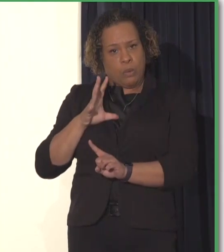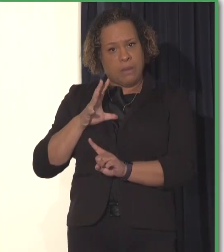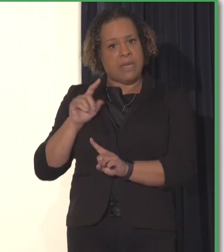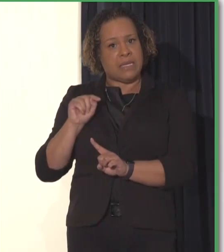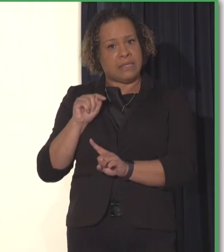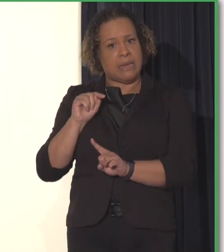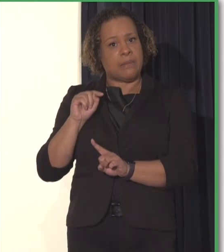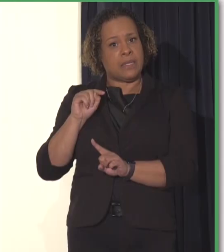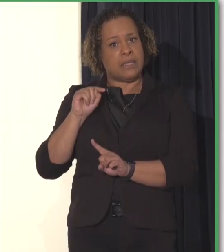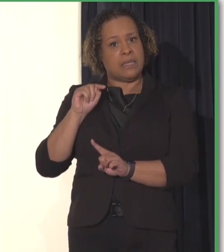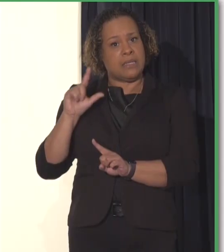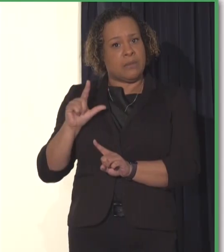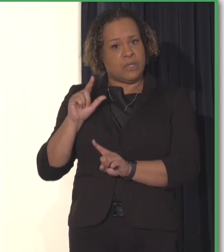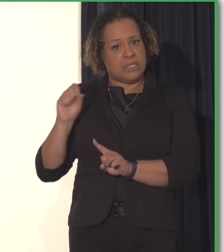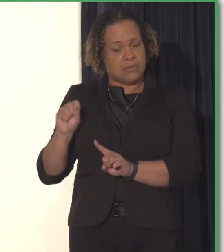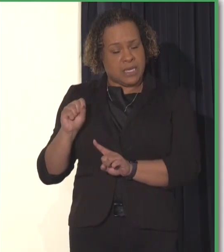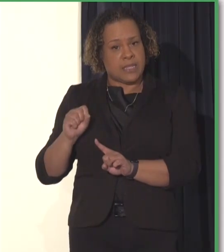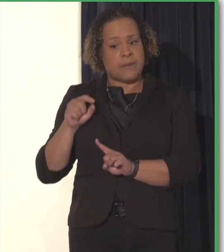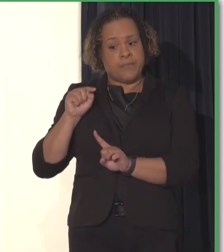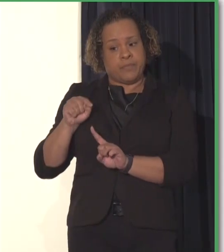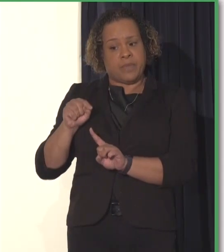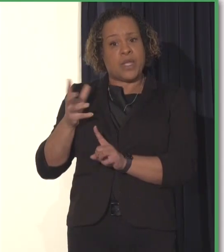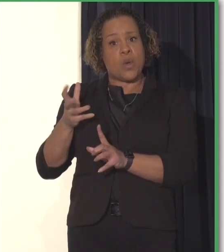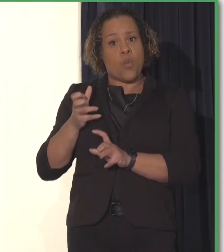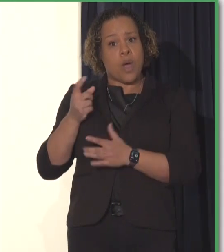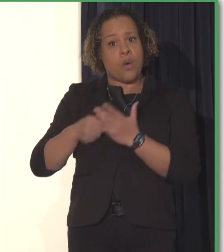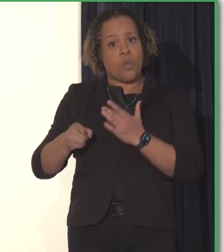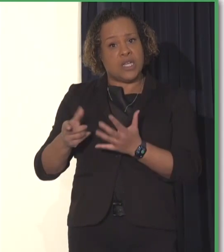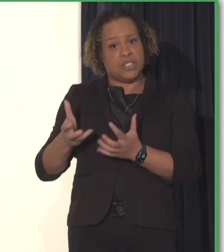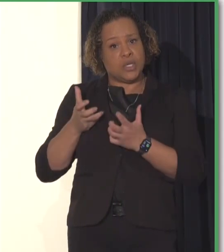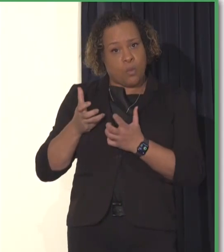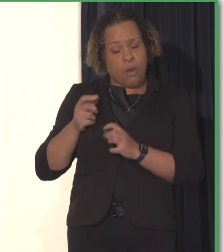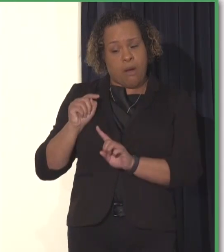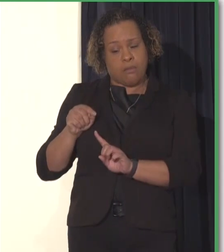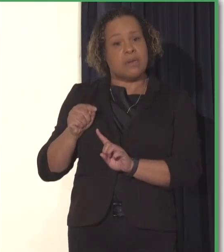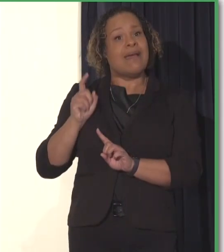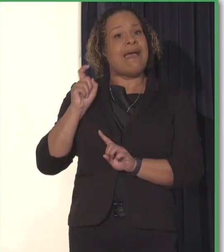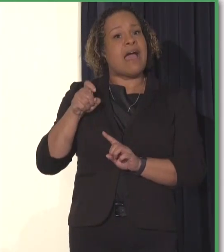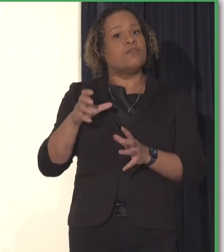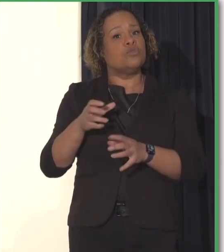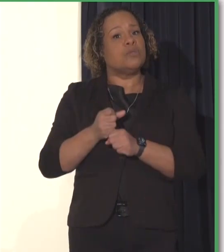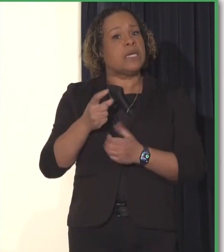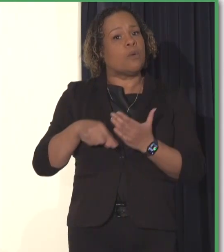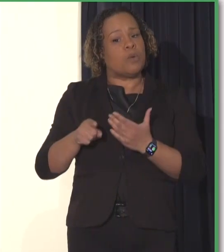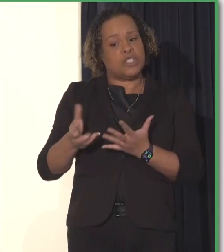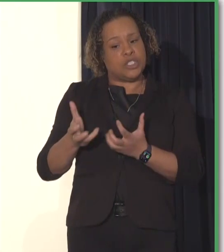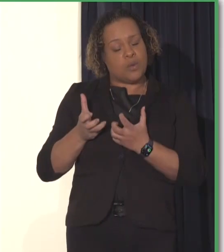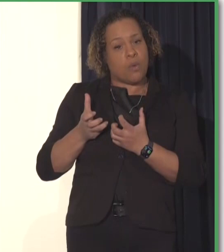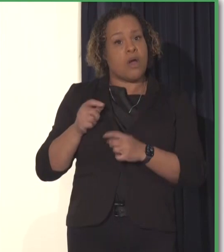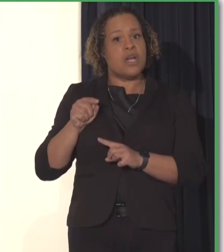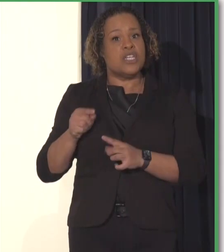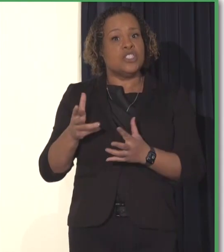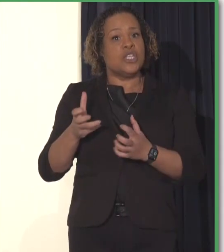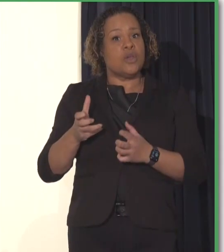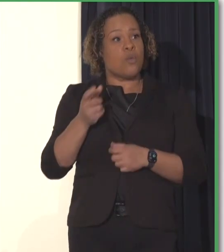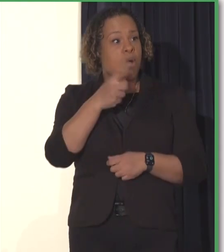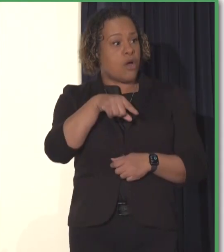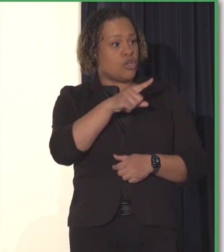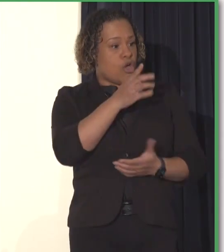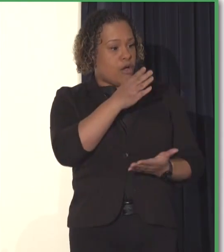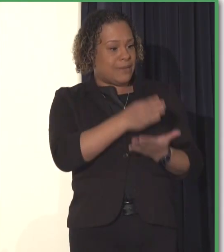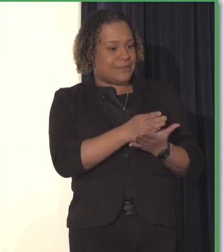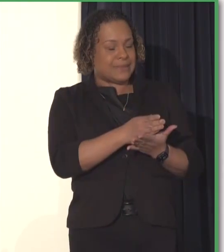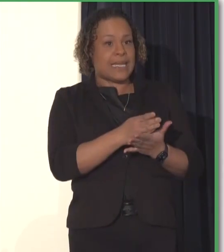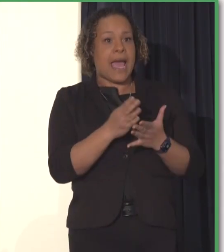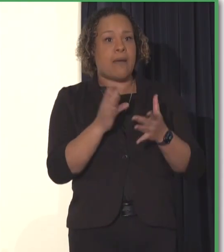Nene want what she want. I done told y'all she got to get what she want. She want y'all to stop saying her mama killed